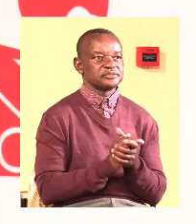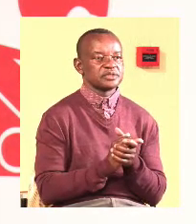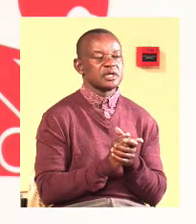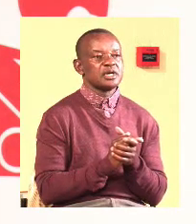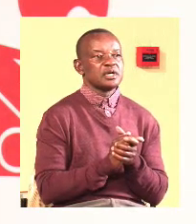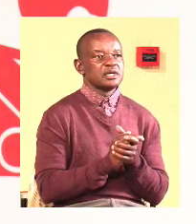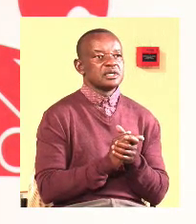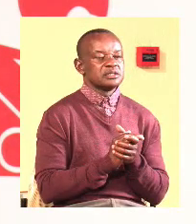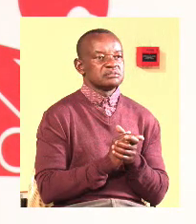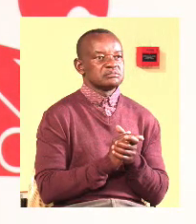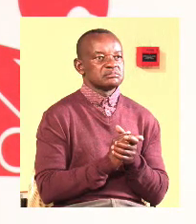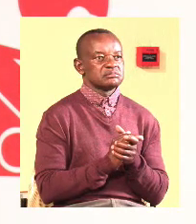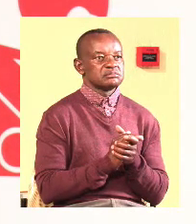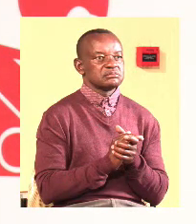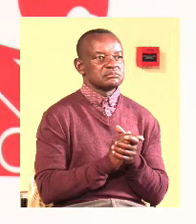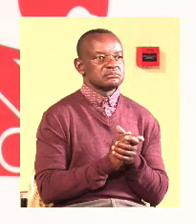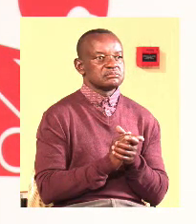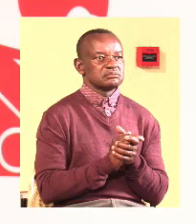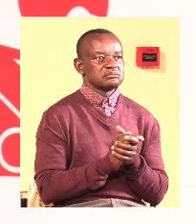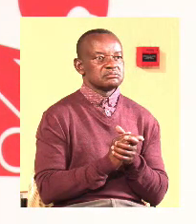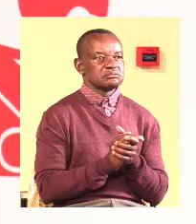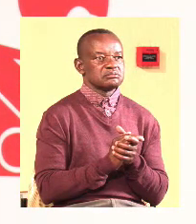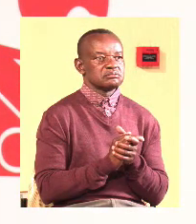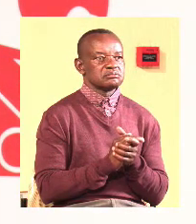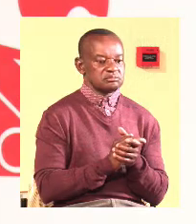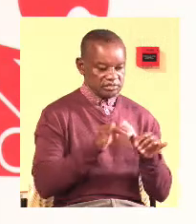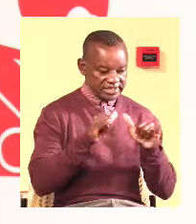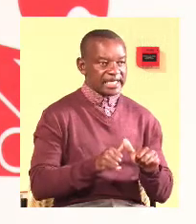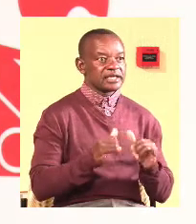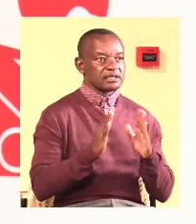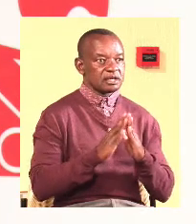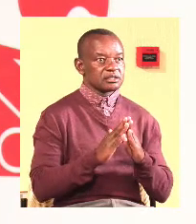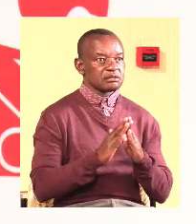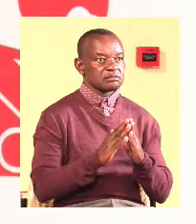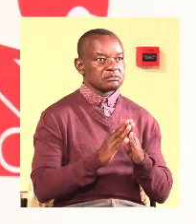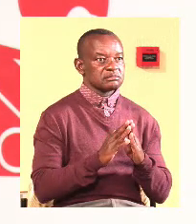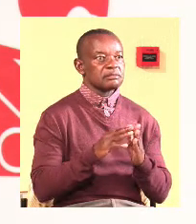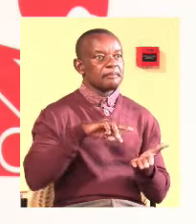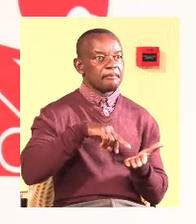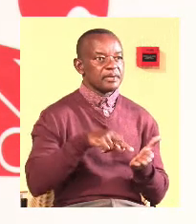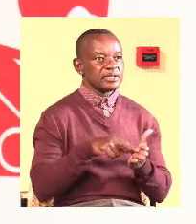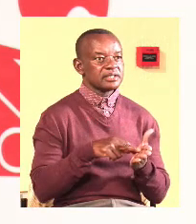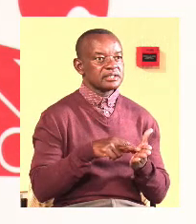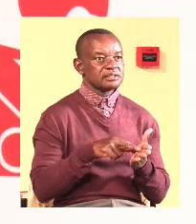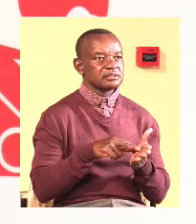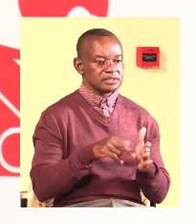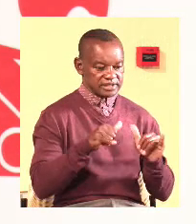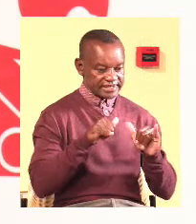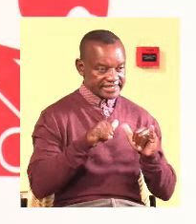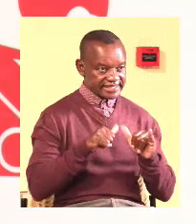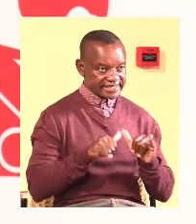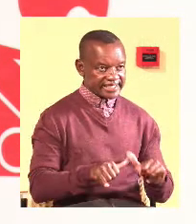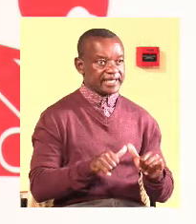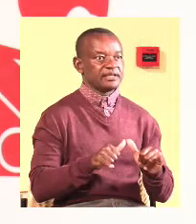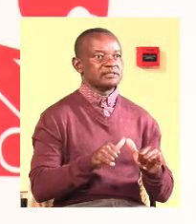home or confinement to your zone. As we know, the country is divided into zones. So please do not be a chance